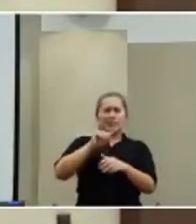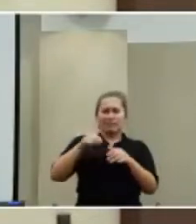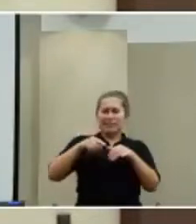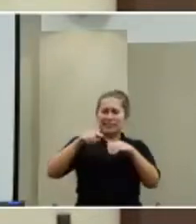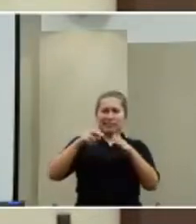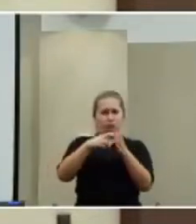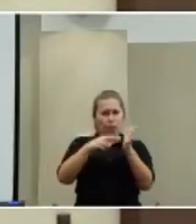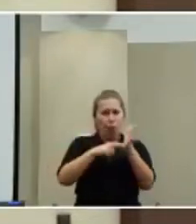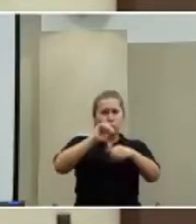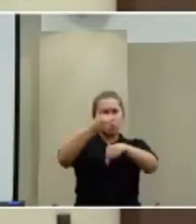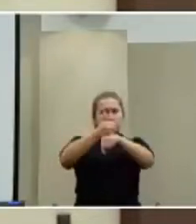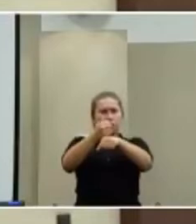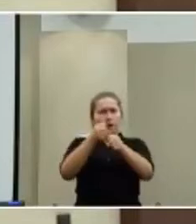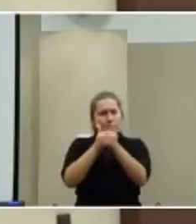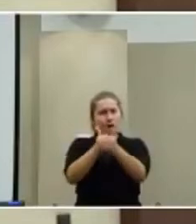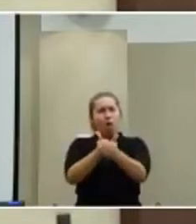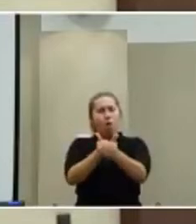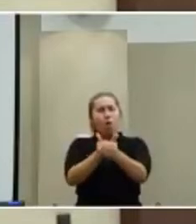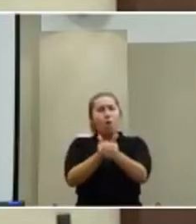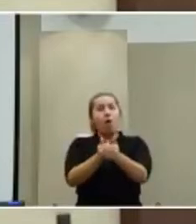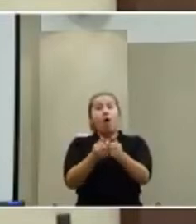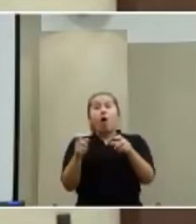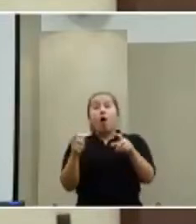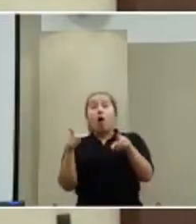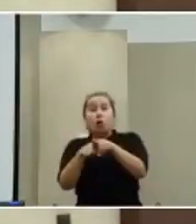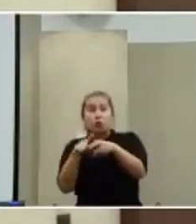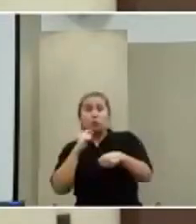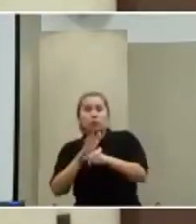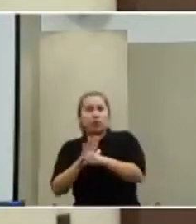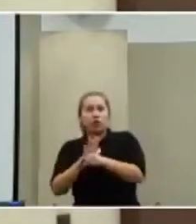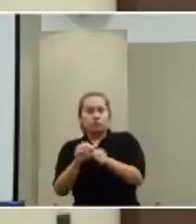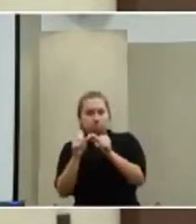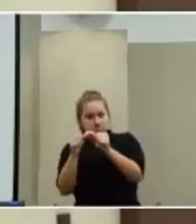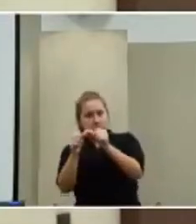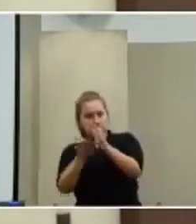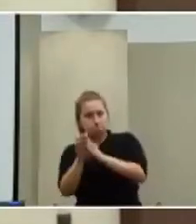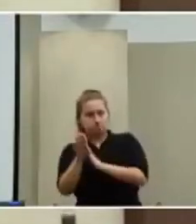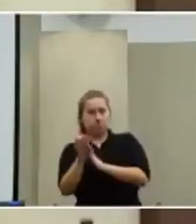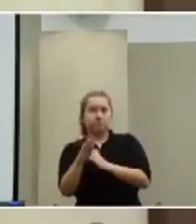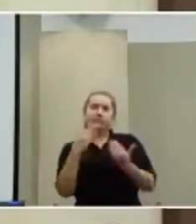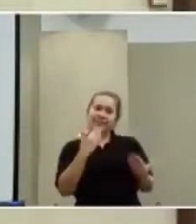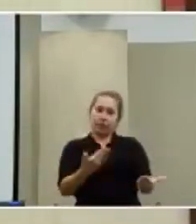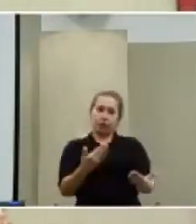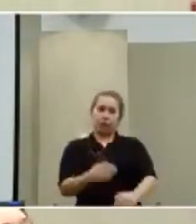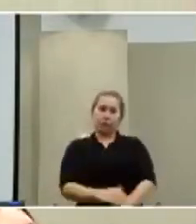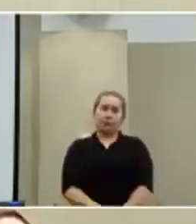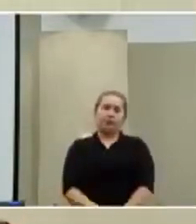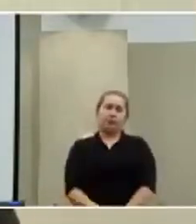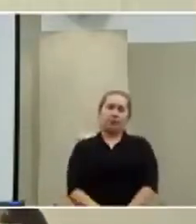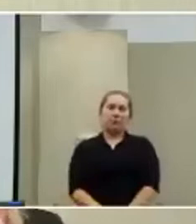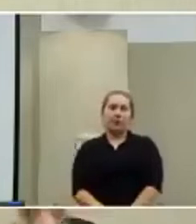are adhered to and also to ensure enforcement. Thank you. Thank you.